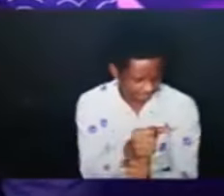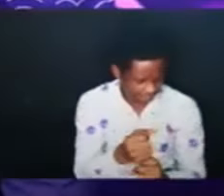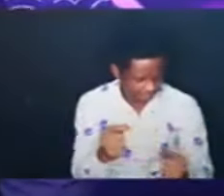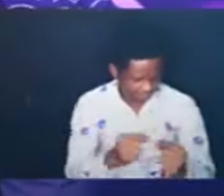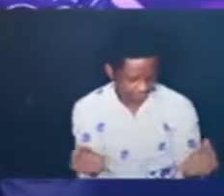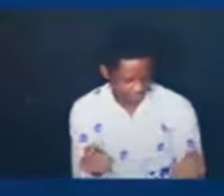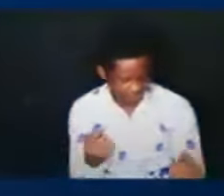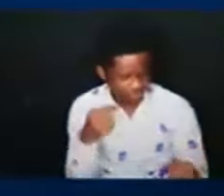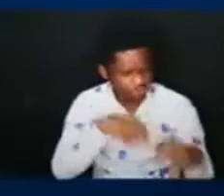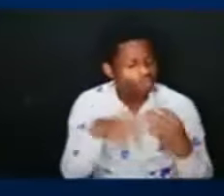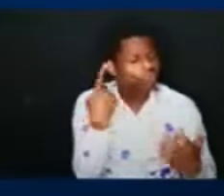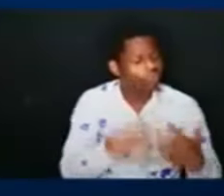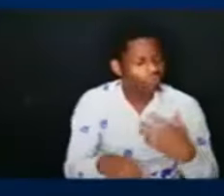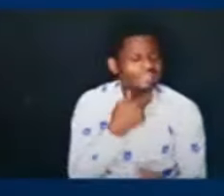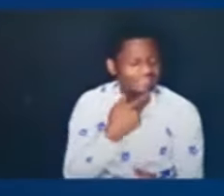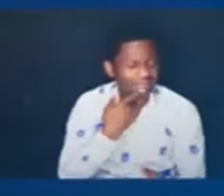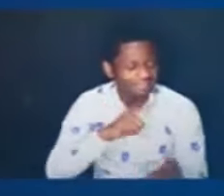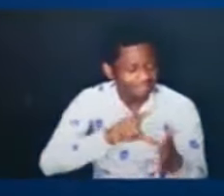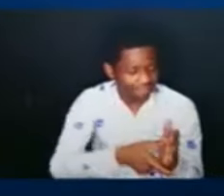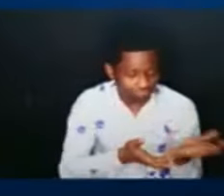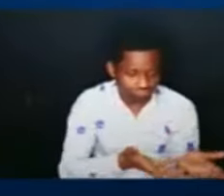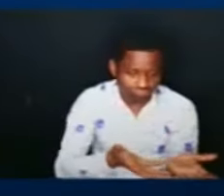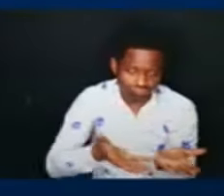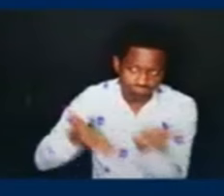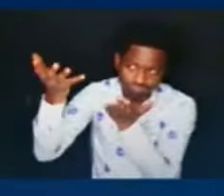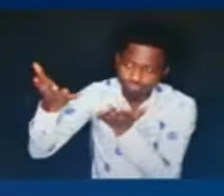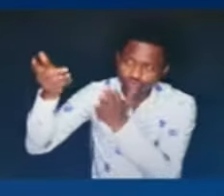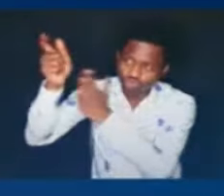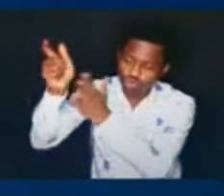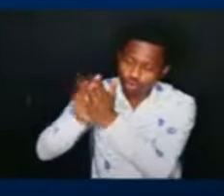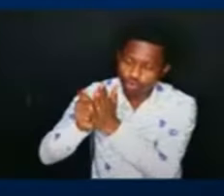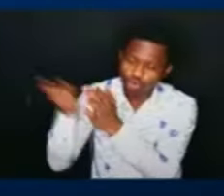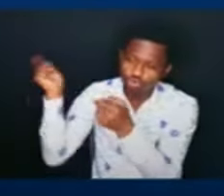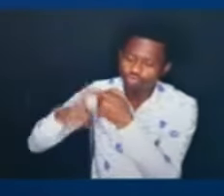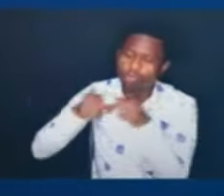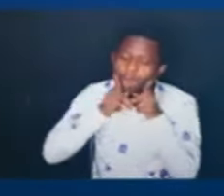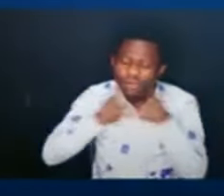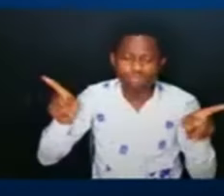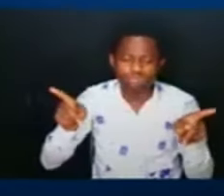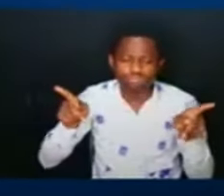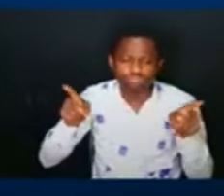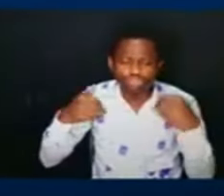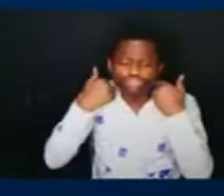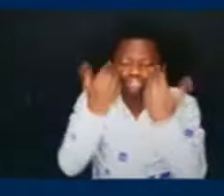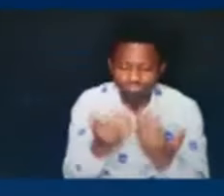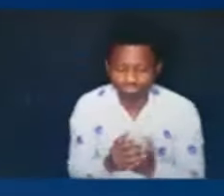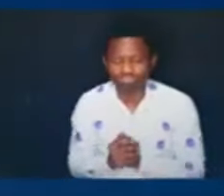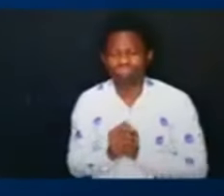said and hand them over to authorities or to public ridicule.